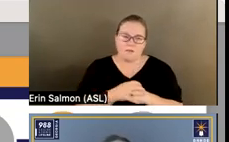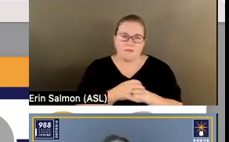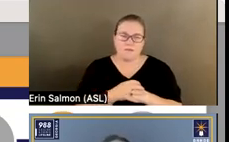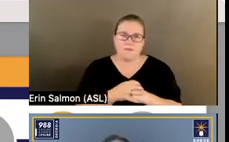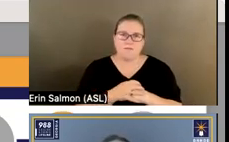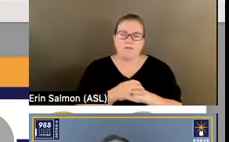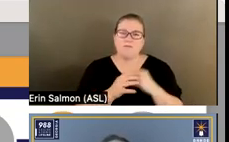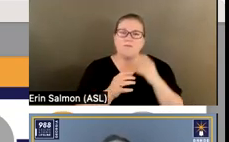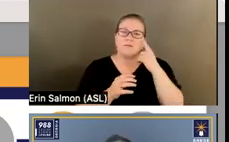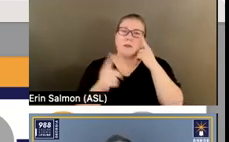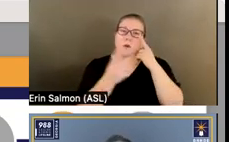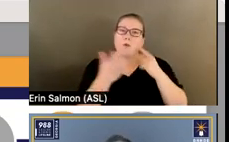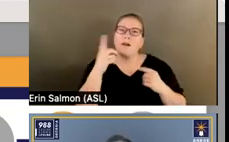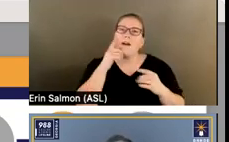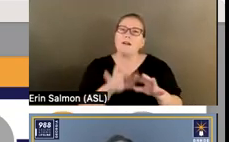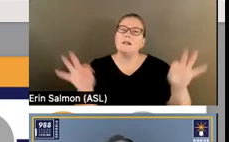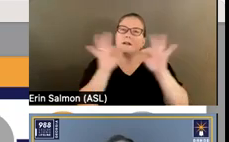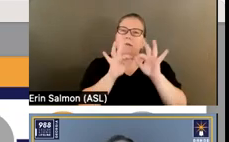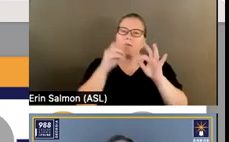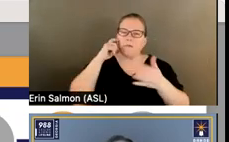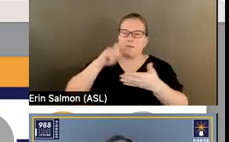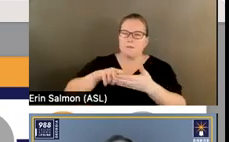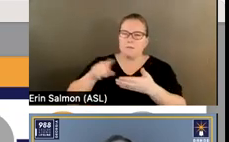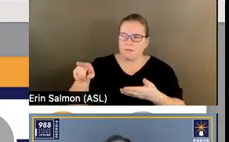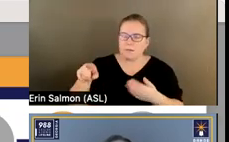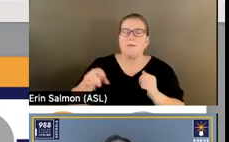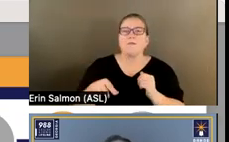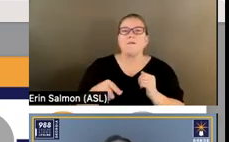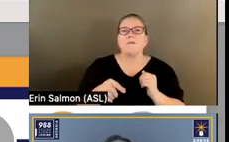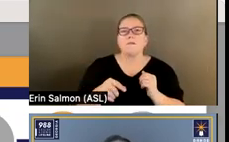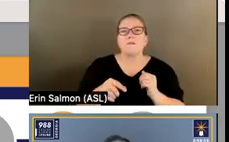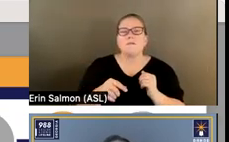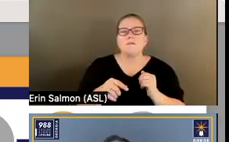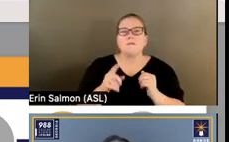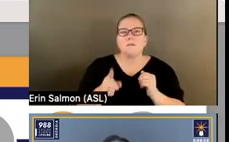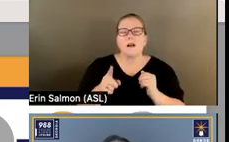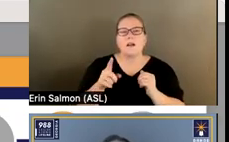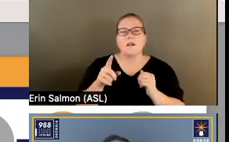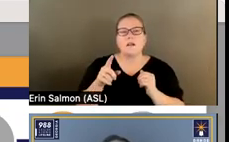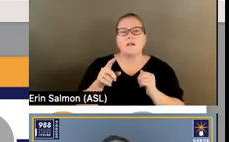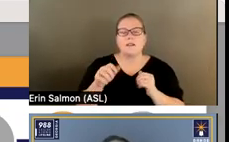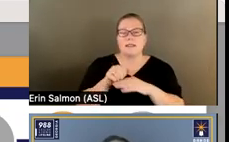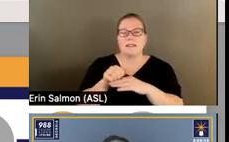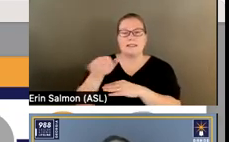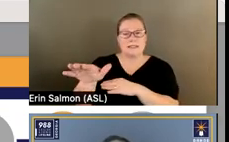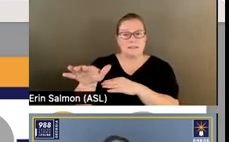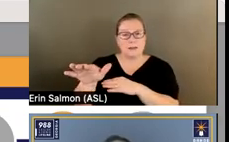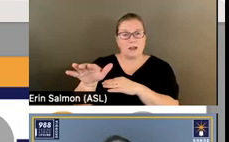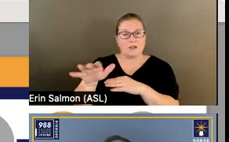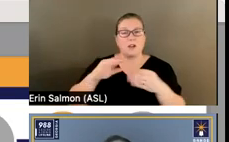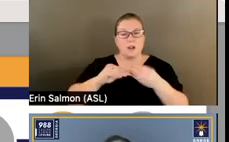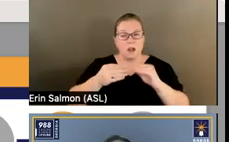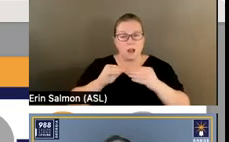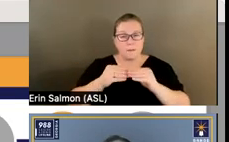that I think it's important to know, again, is that the dispatch volume for our mobile crisis services